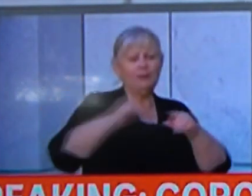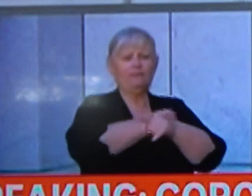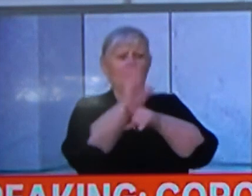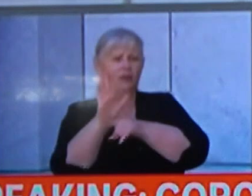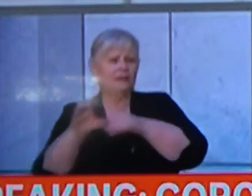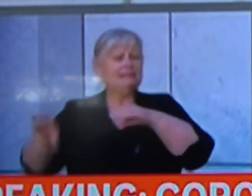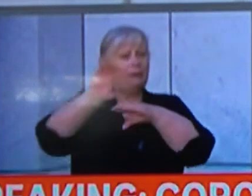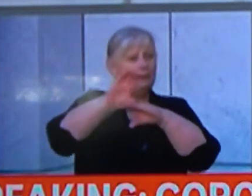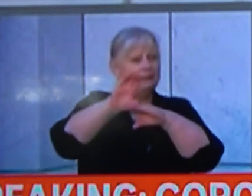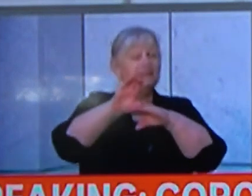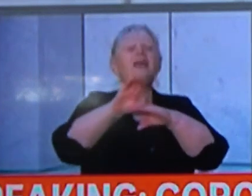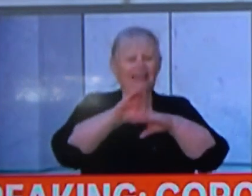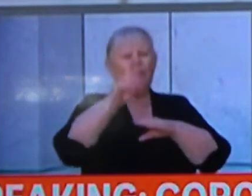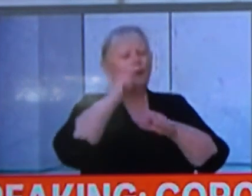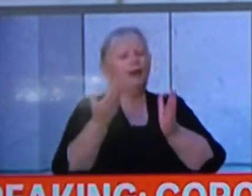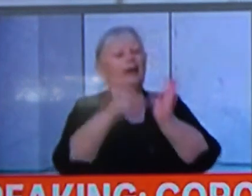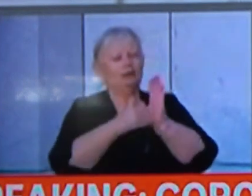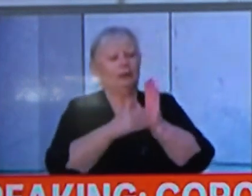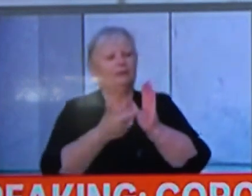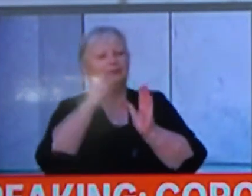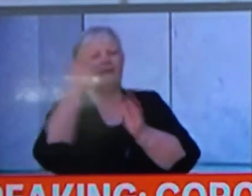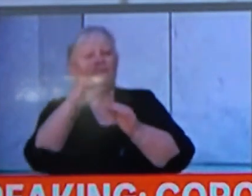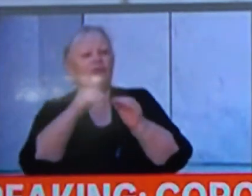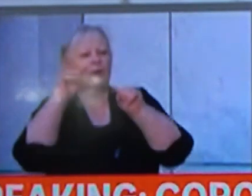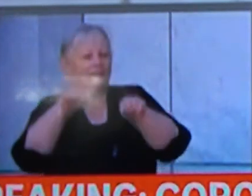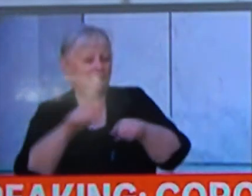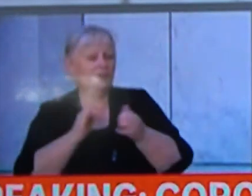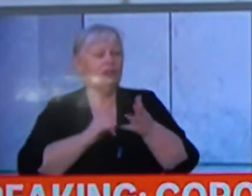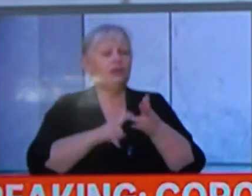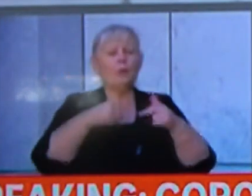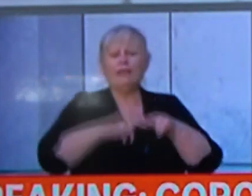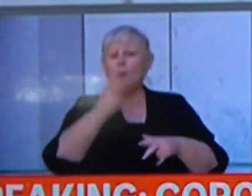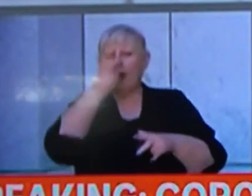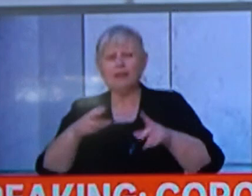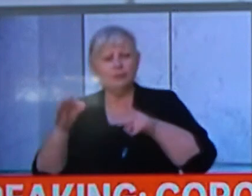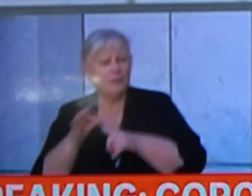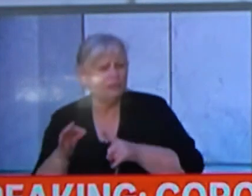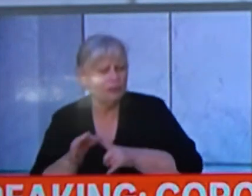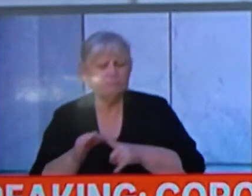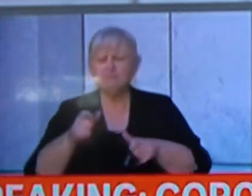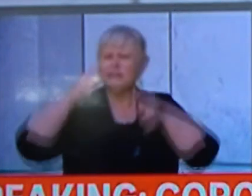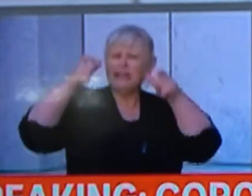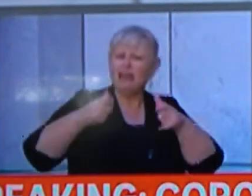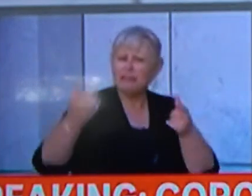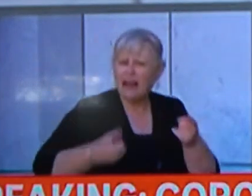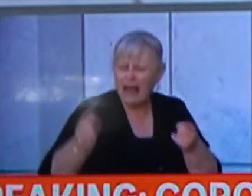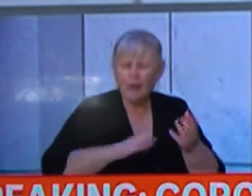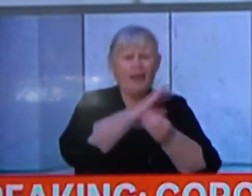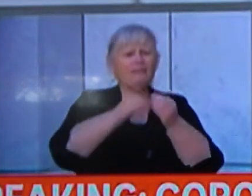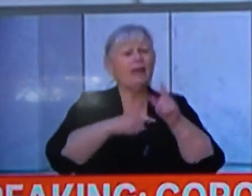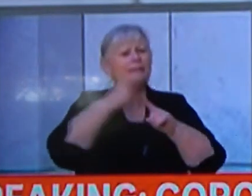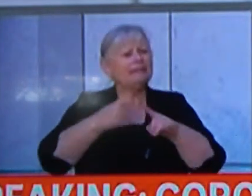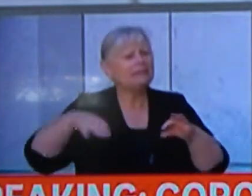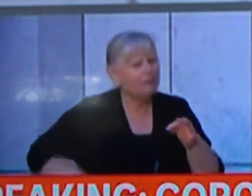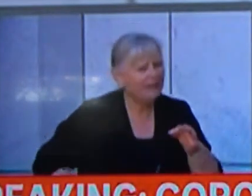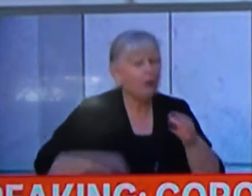coronavirus supplement. This includes those receiving the age pension, the carers allowance, family tax